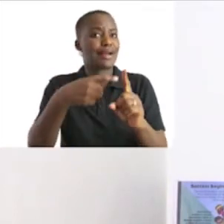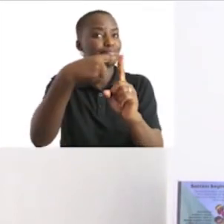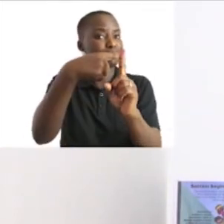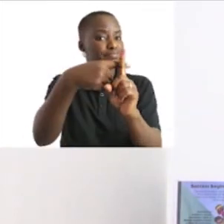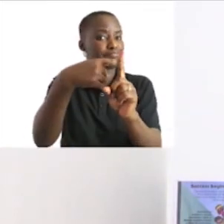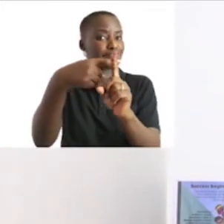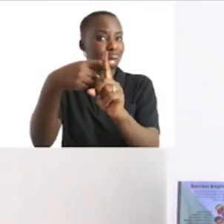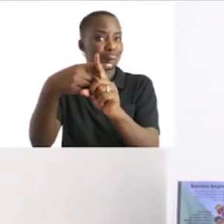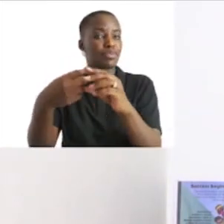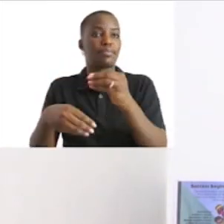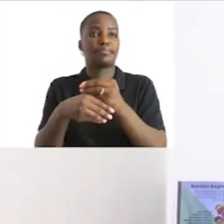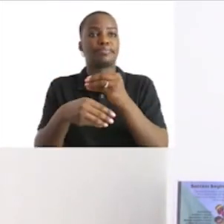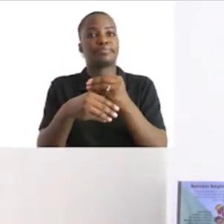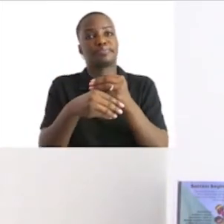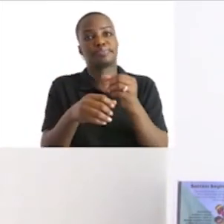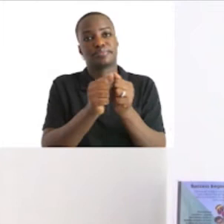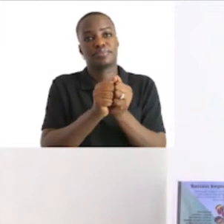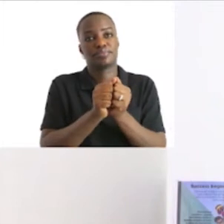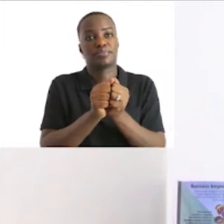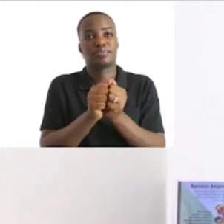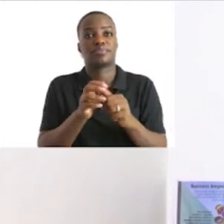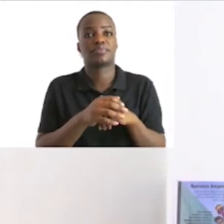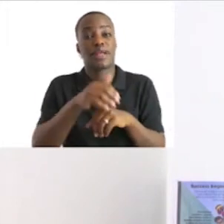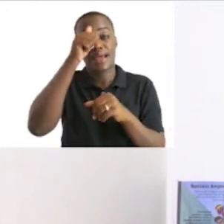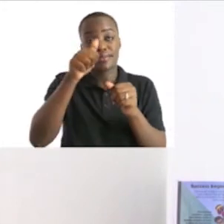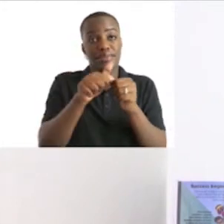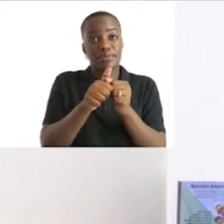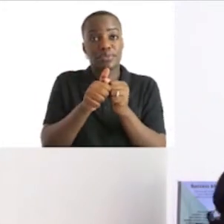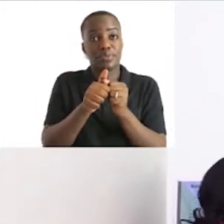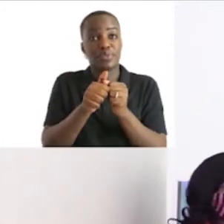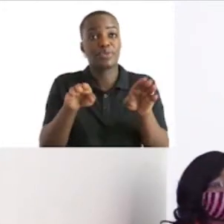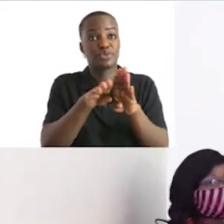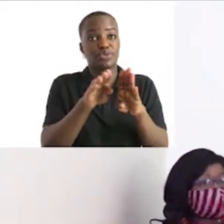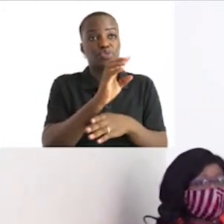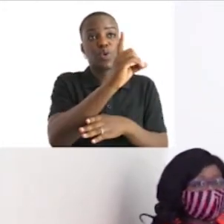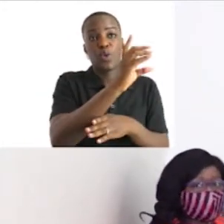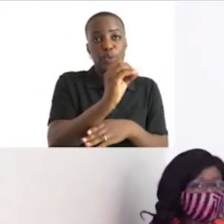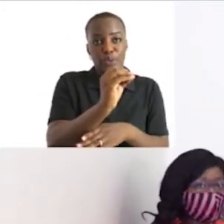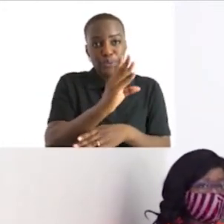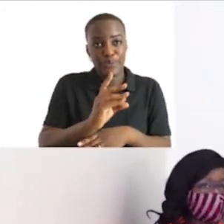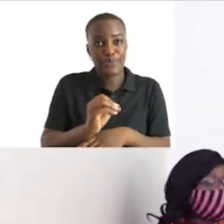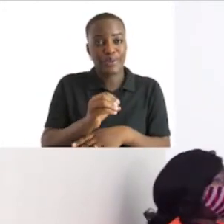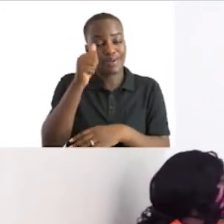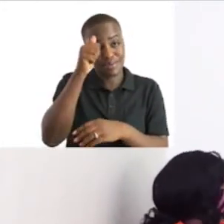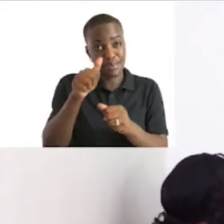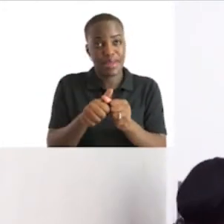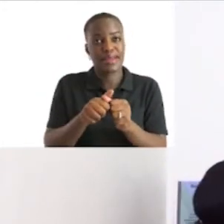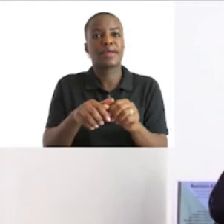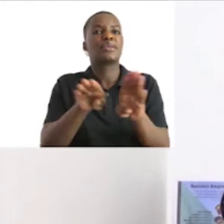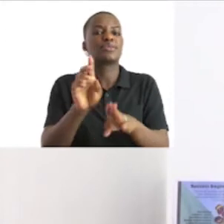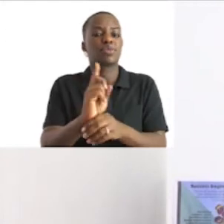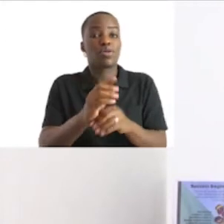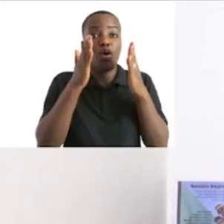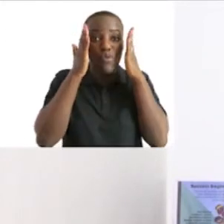stage of adding. Now remember, when we were dealing with our decade numbers before, we said